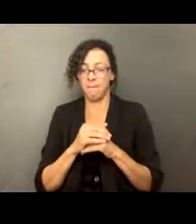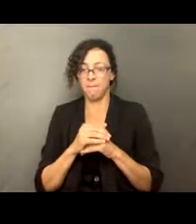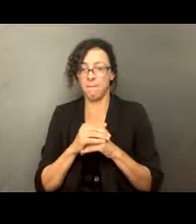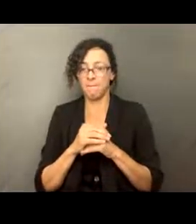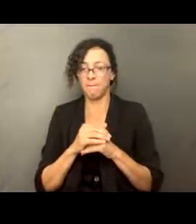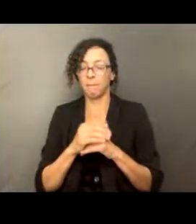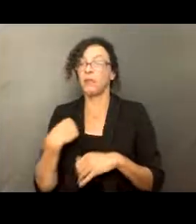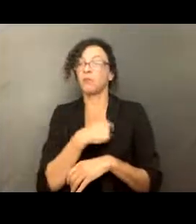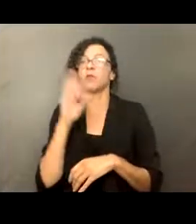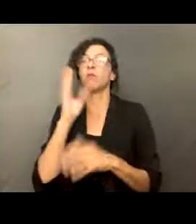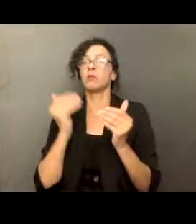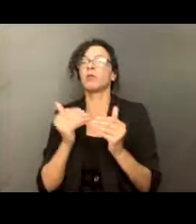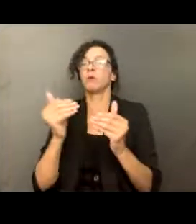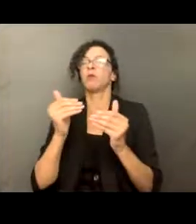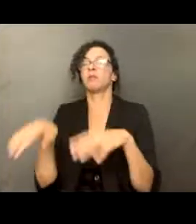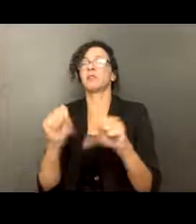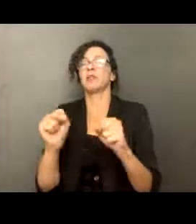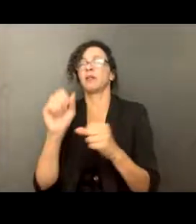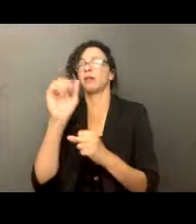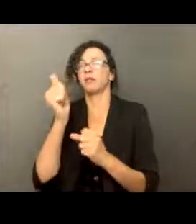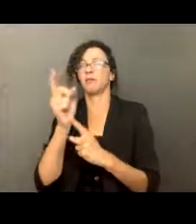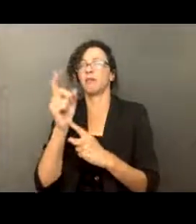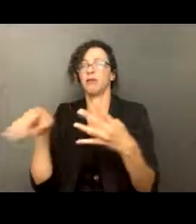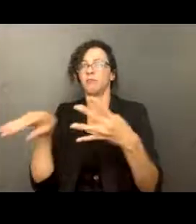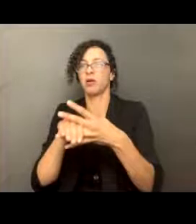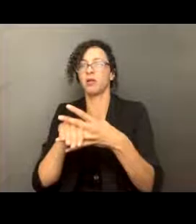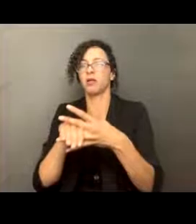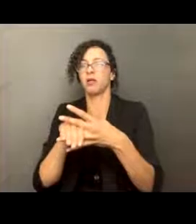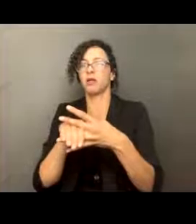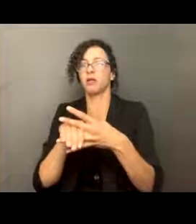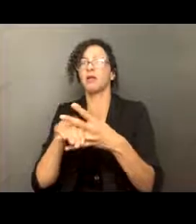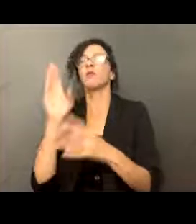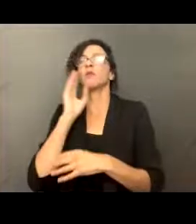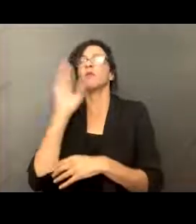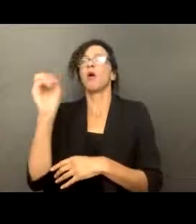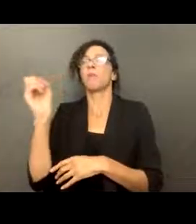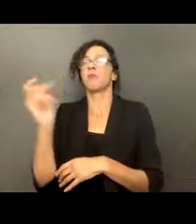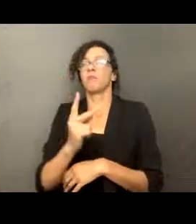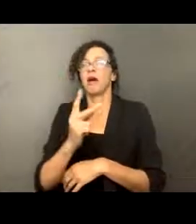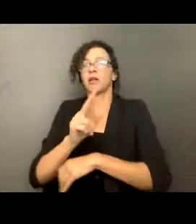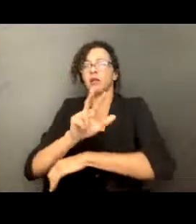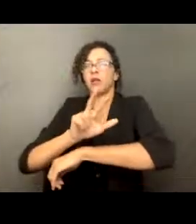So we are going to take a 10-minute break and we'll be back at 5 minutes till 4.